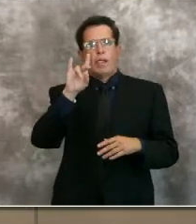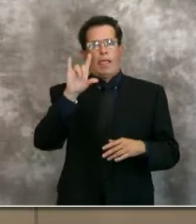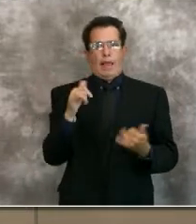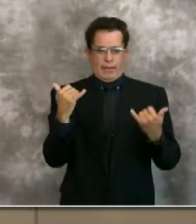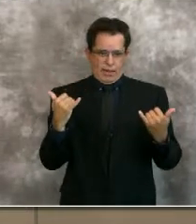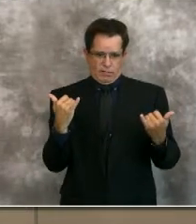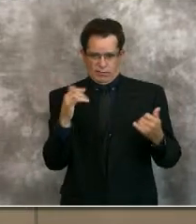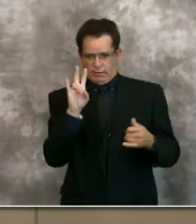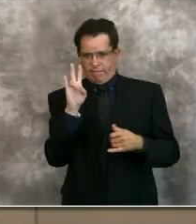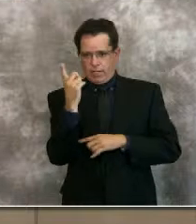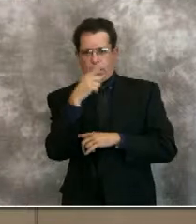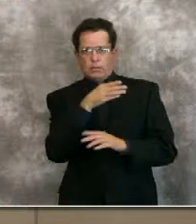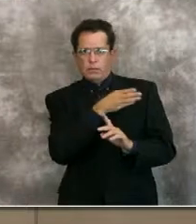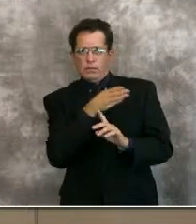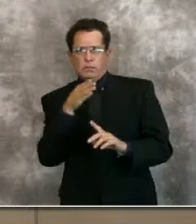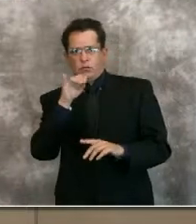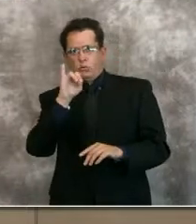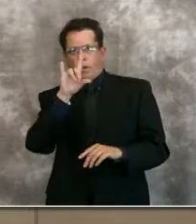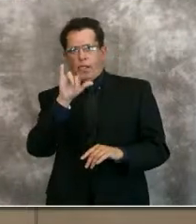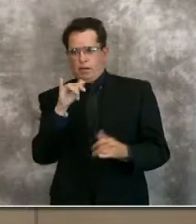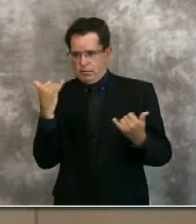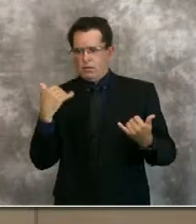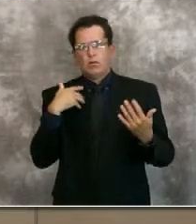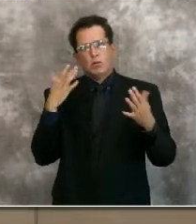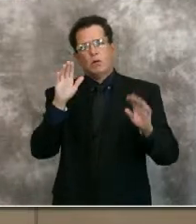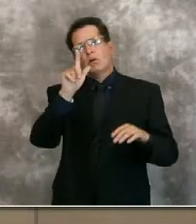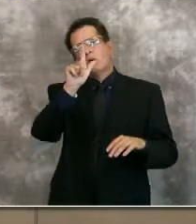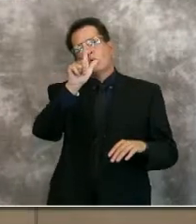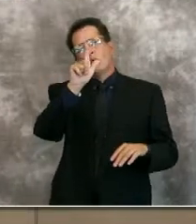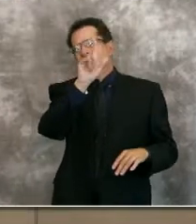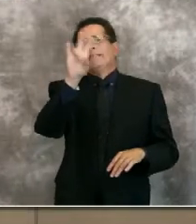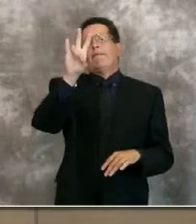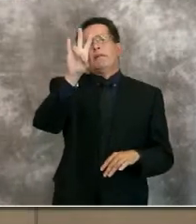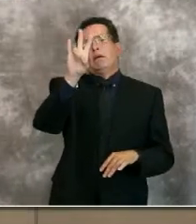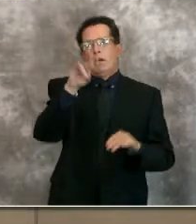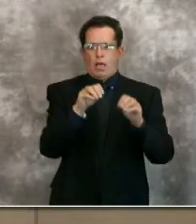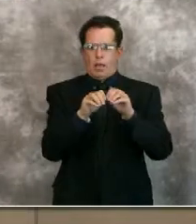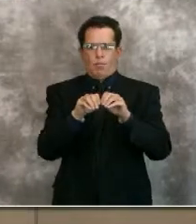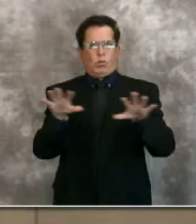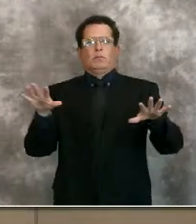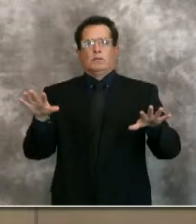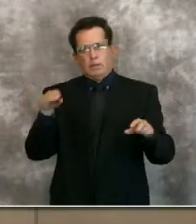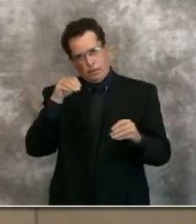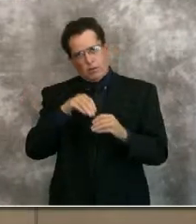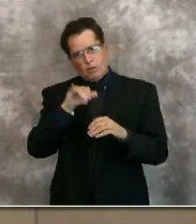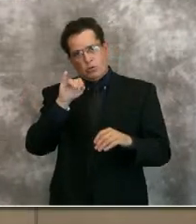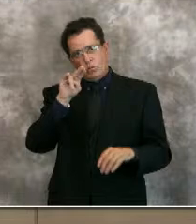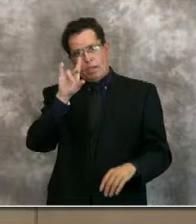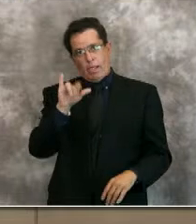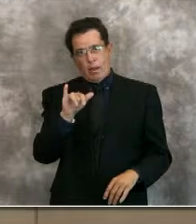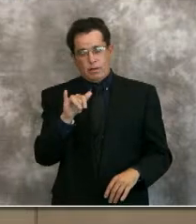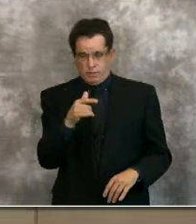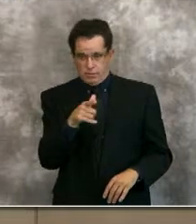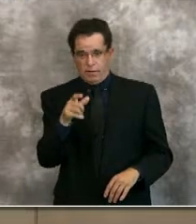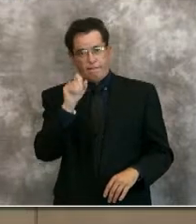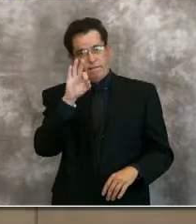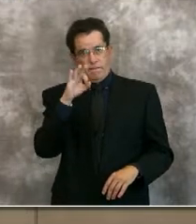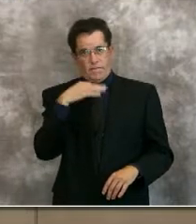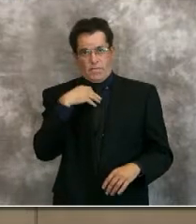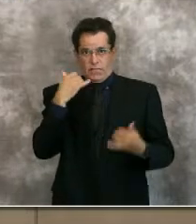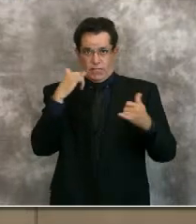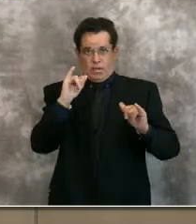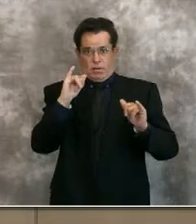only 7 days into July, we have had 27 outbreaks. And if we keep on at